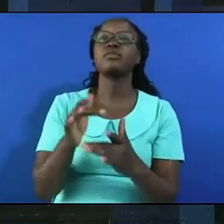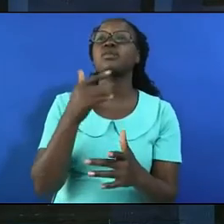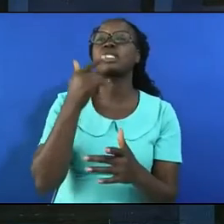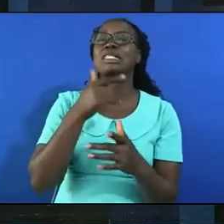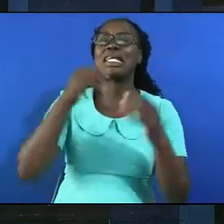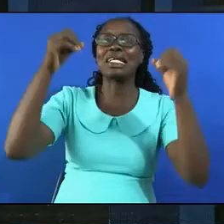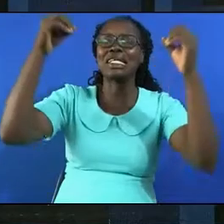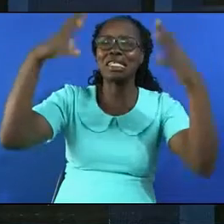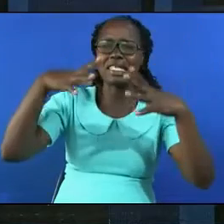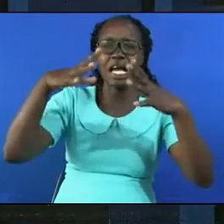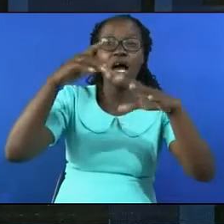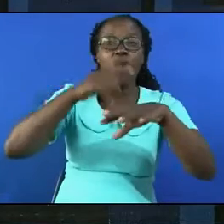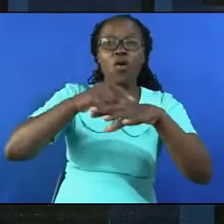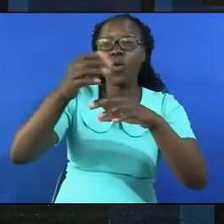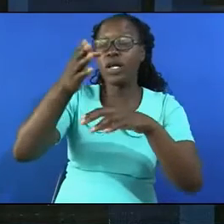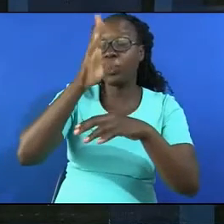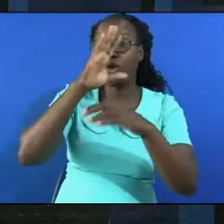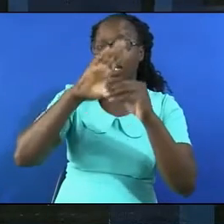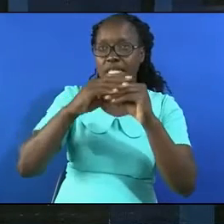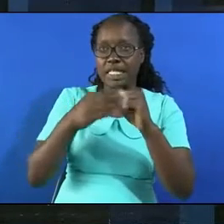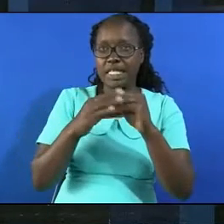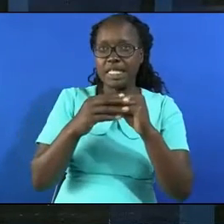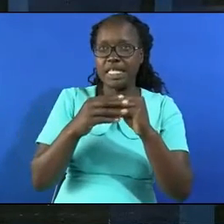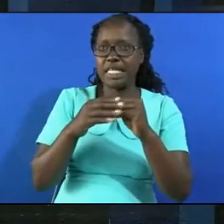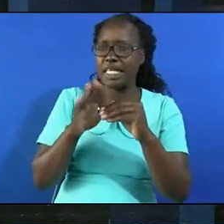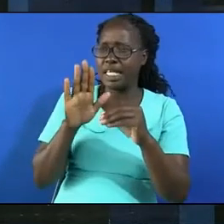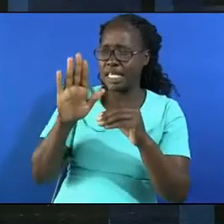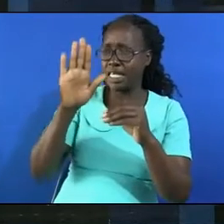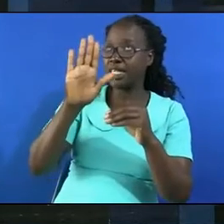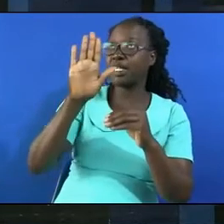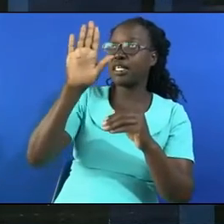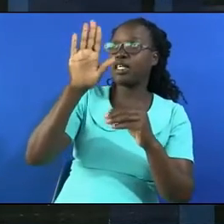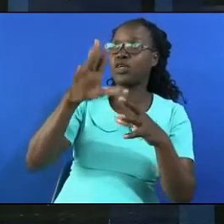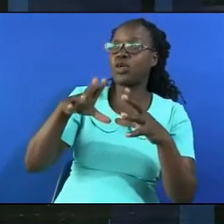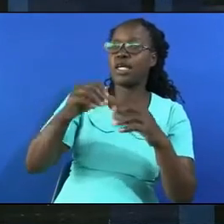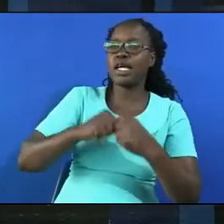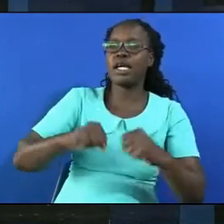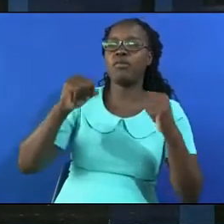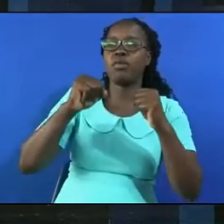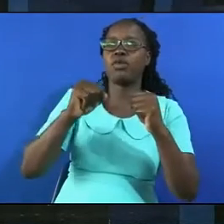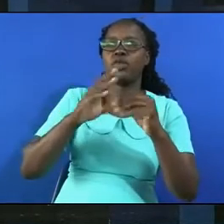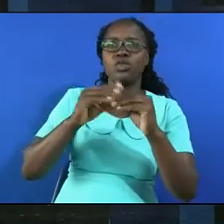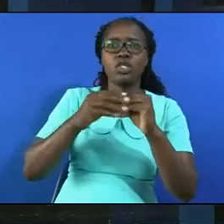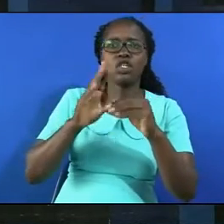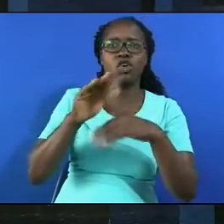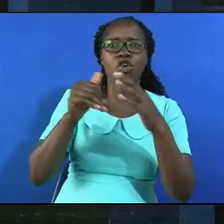saying clearly, when God created, he was able to create all